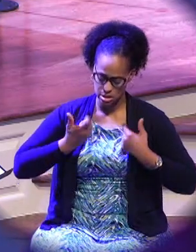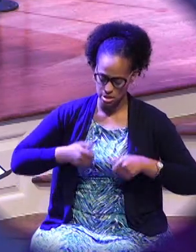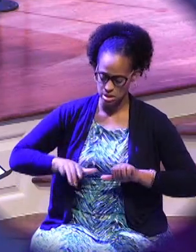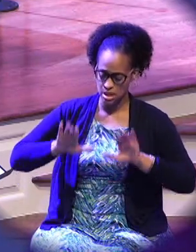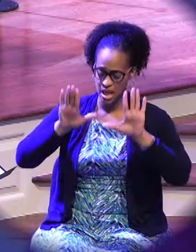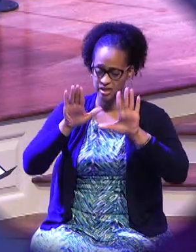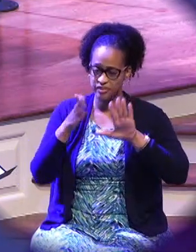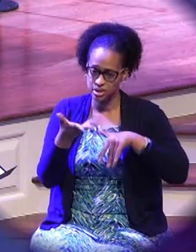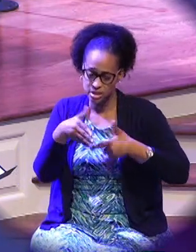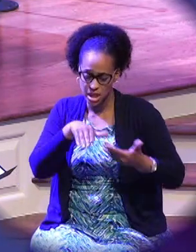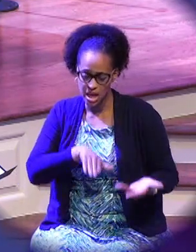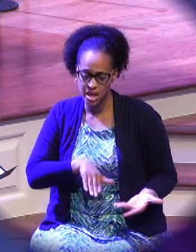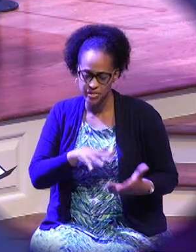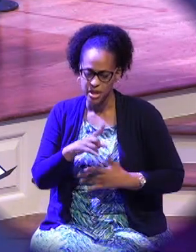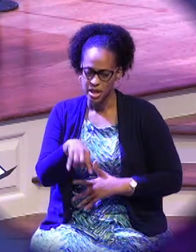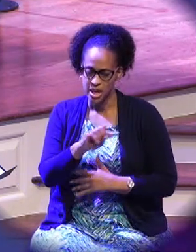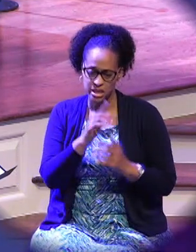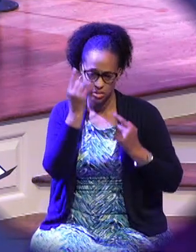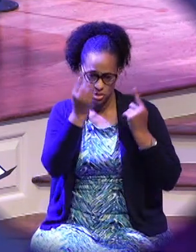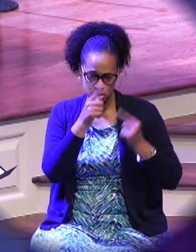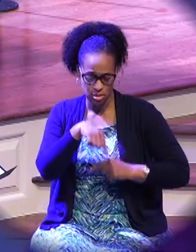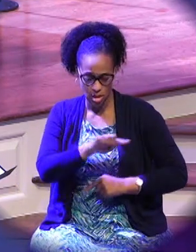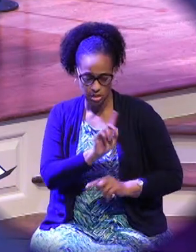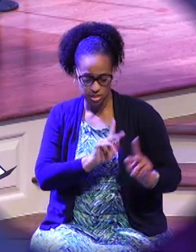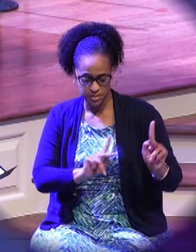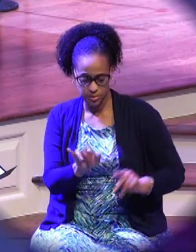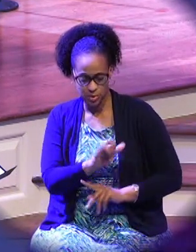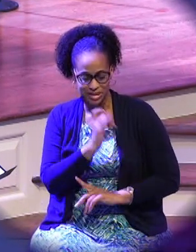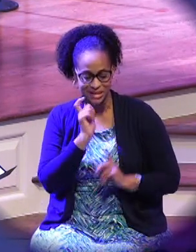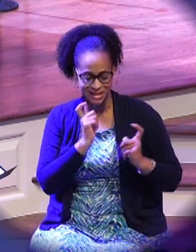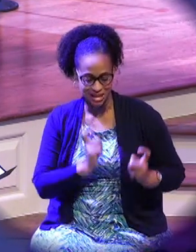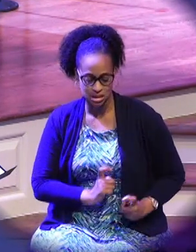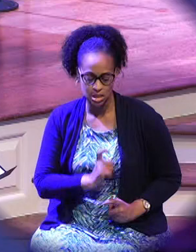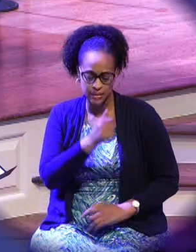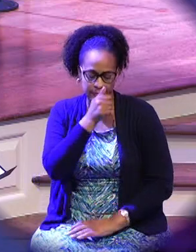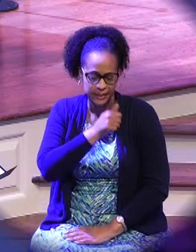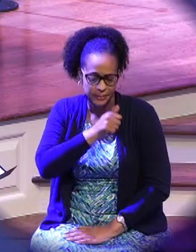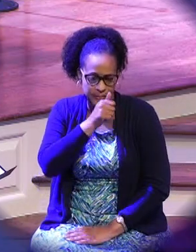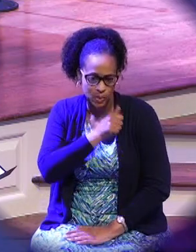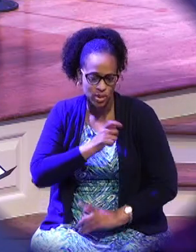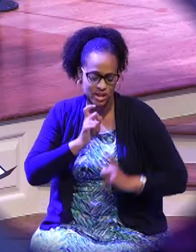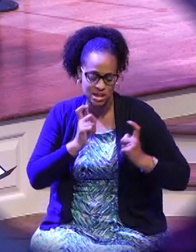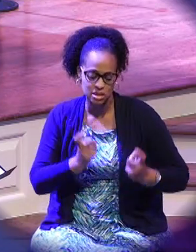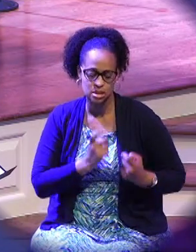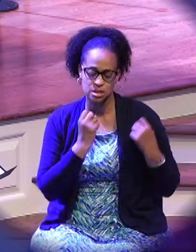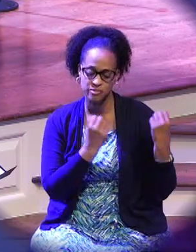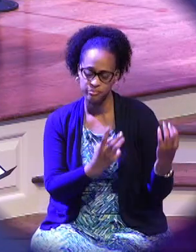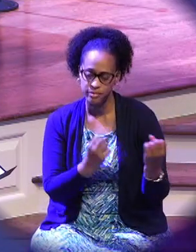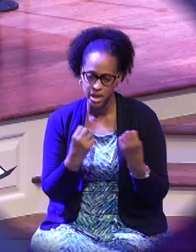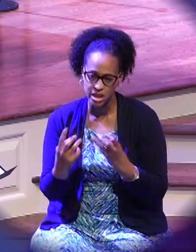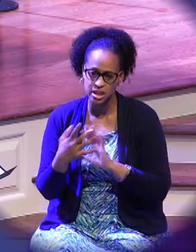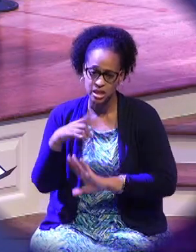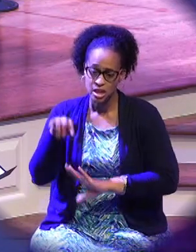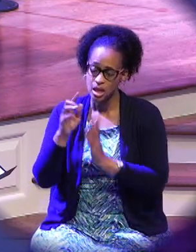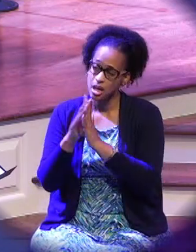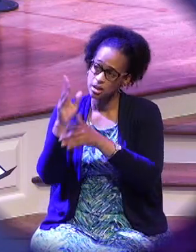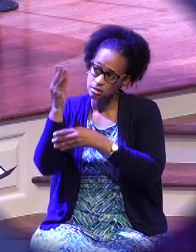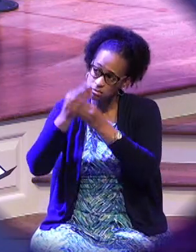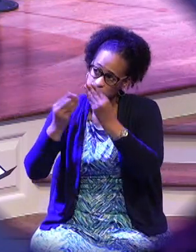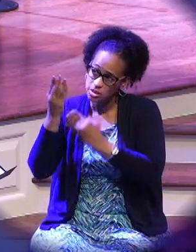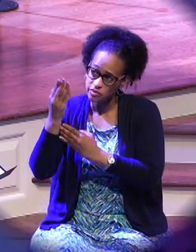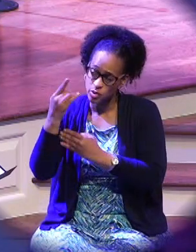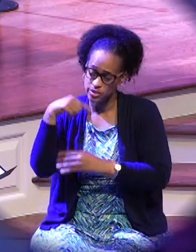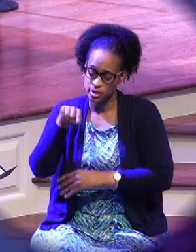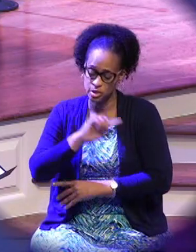death and was numbered with the transgressors, for he bore the sin of many and made intercession for